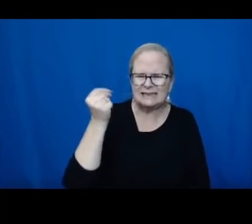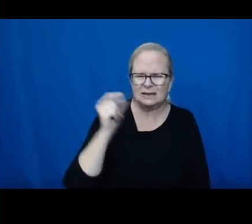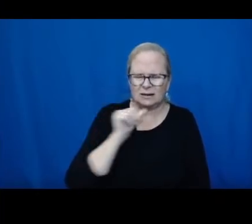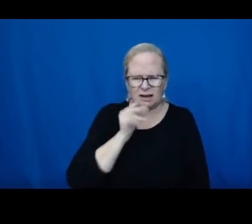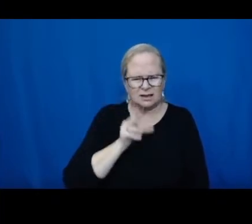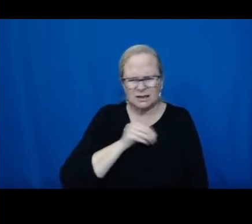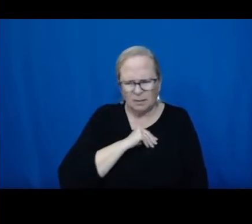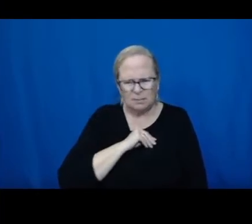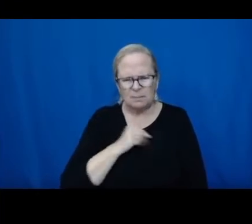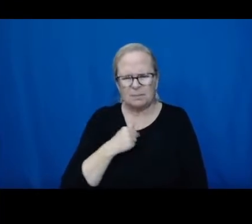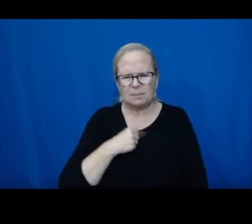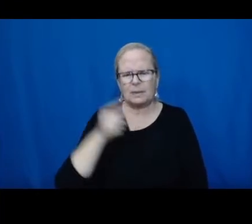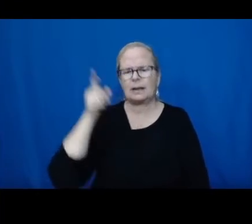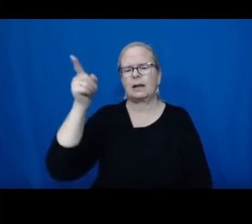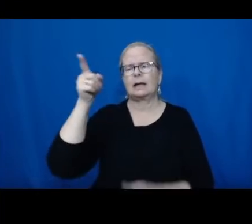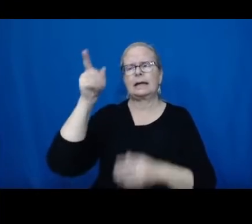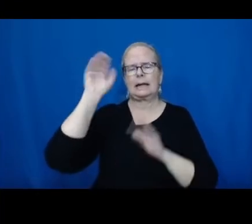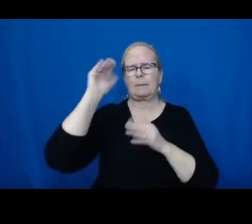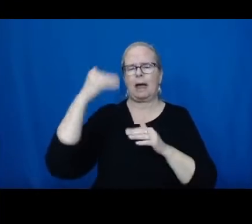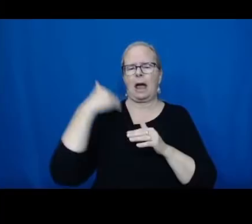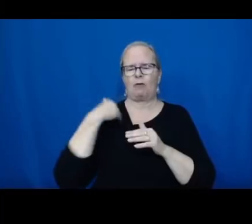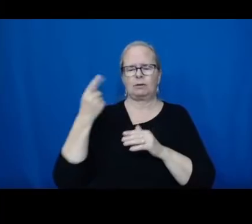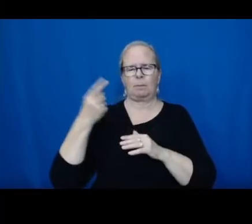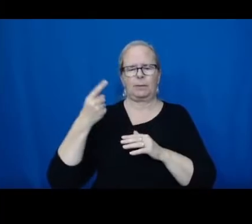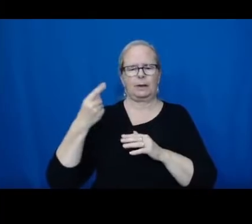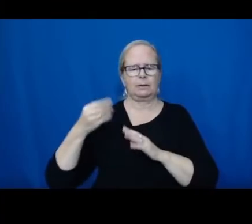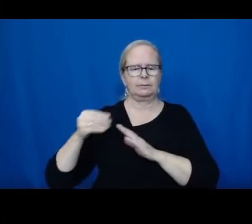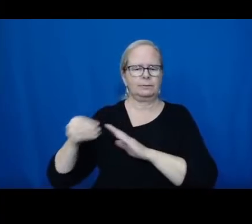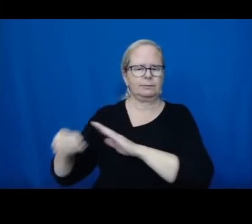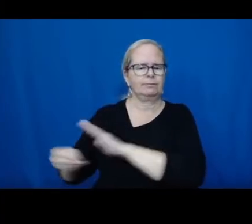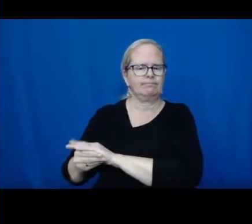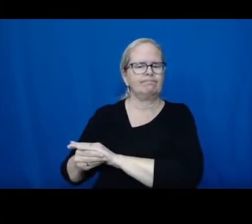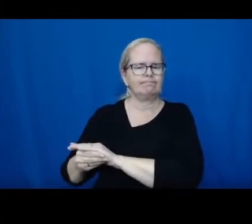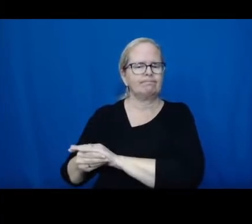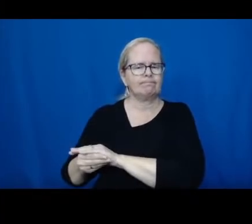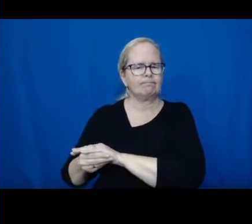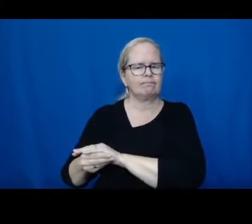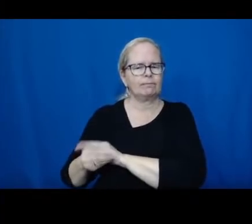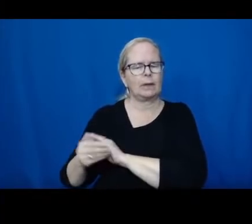lot of people, any humanity, just full of hubris.